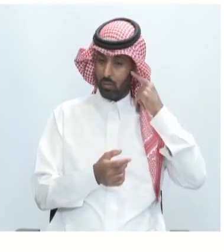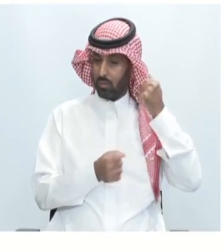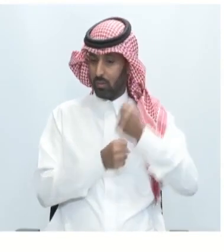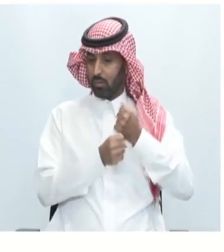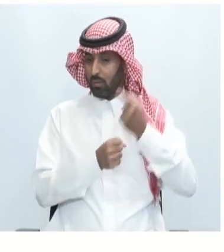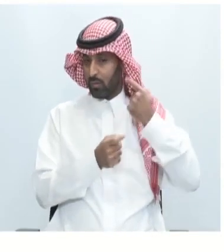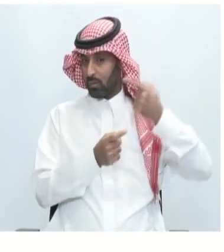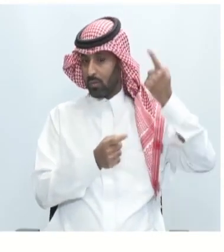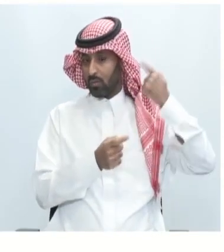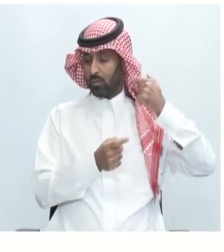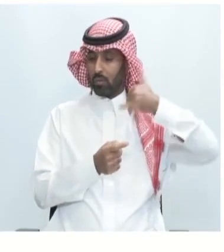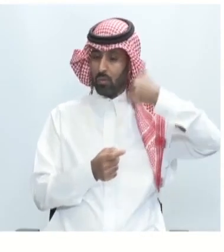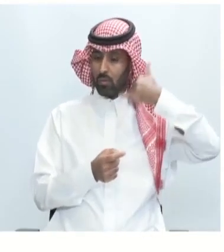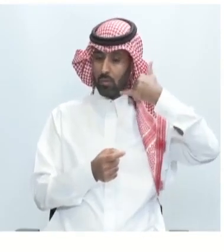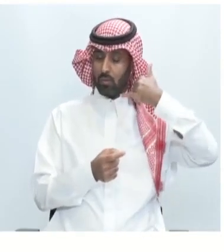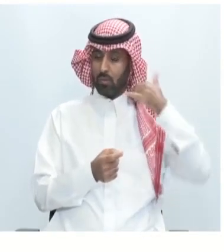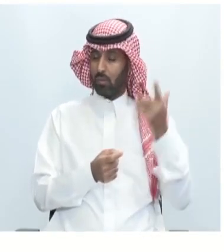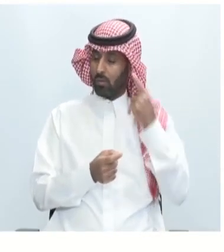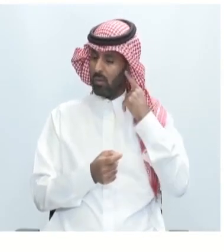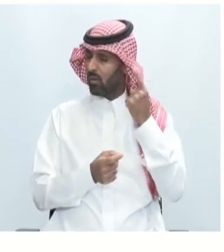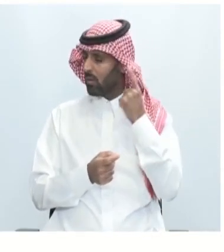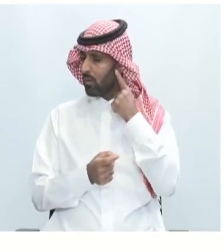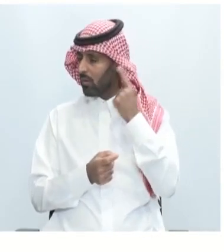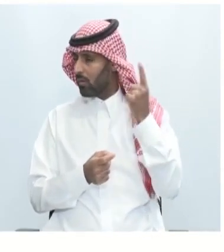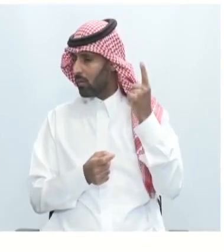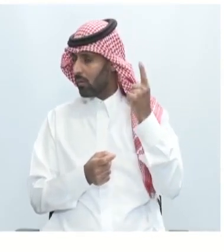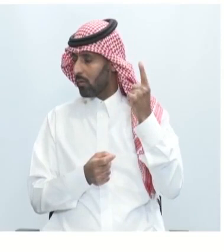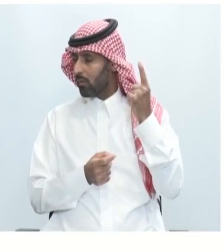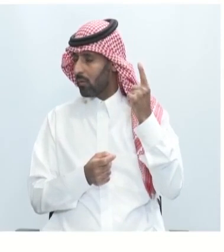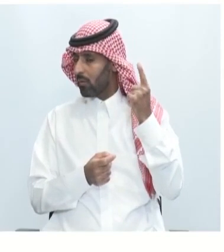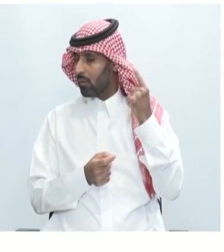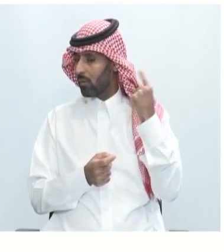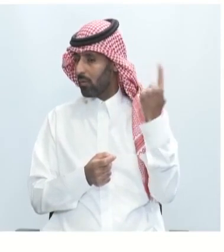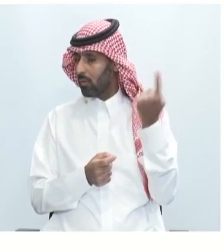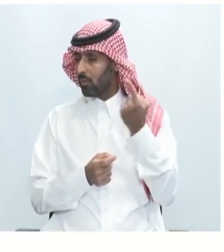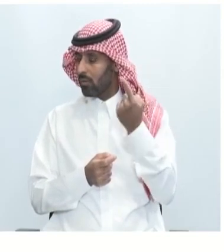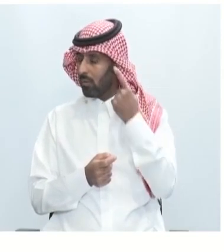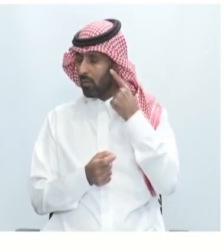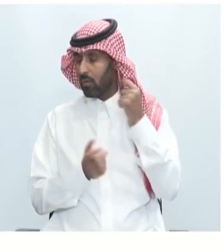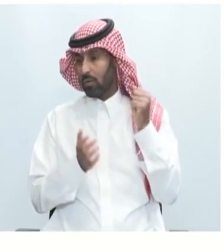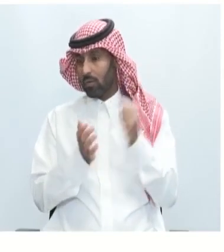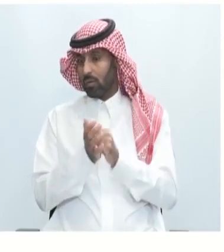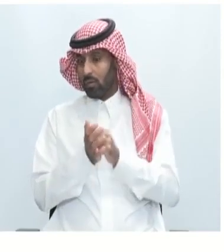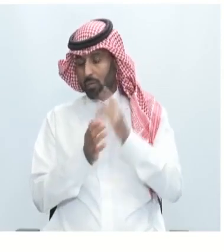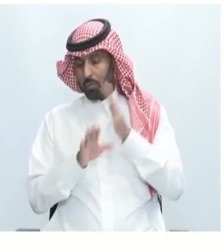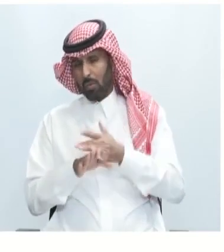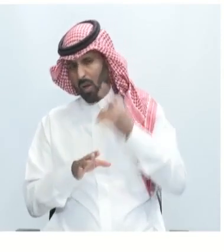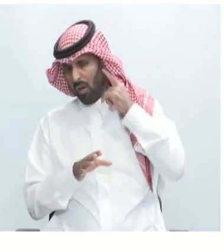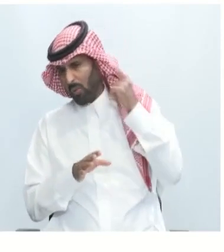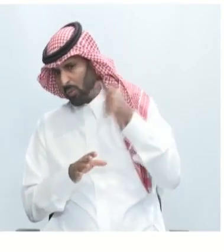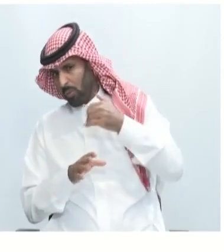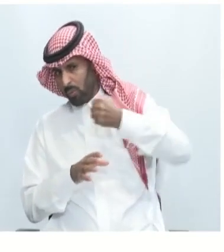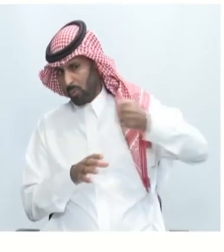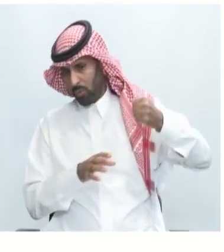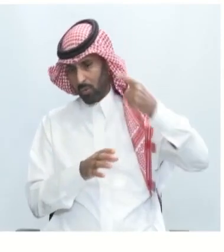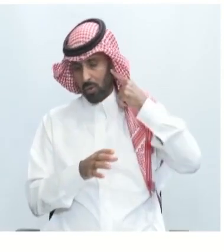progressive. On the phone, the second event, she heard an intruder in the house. So these are the two